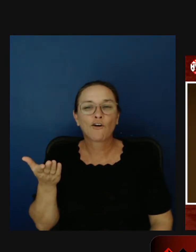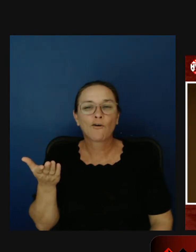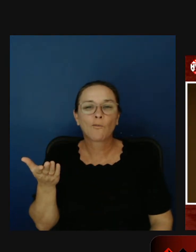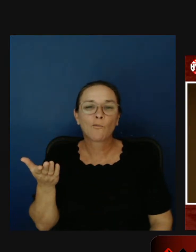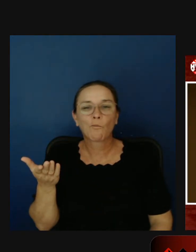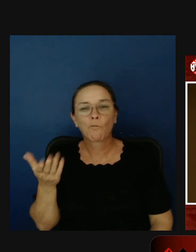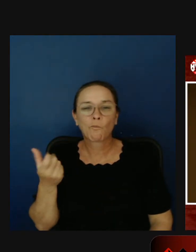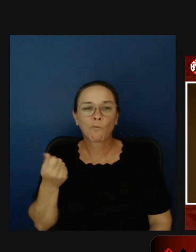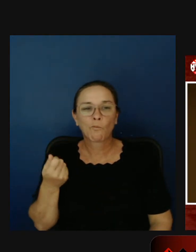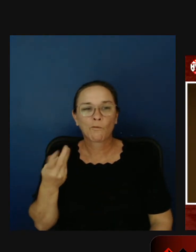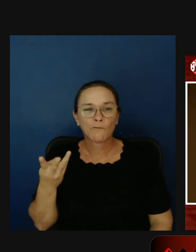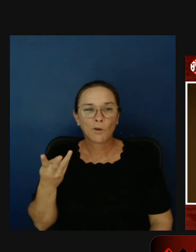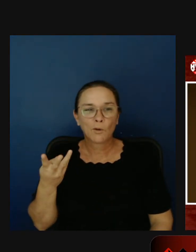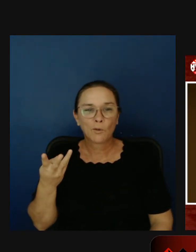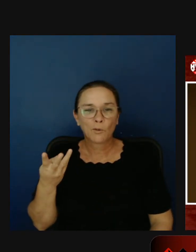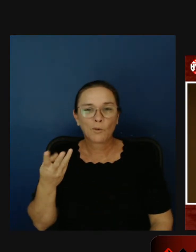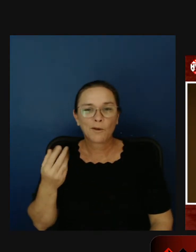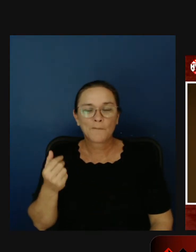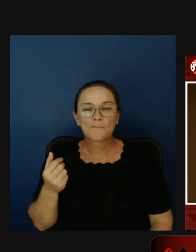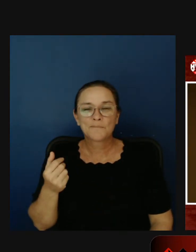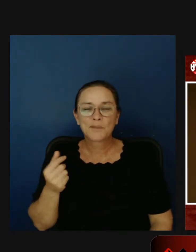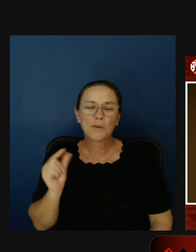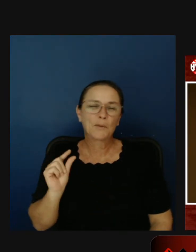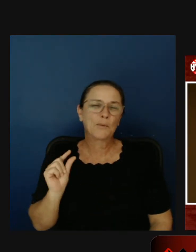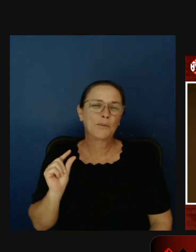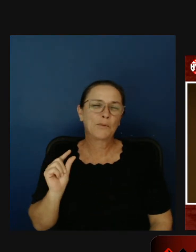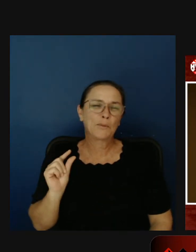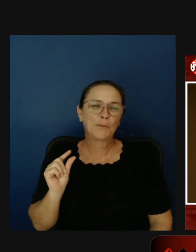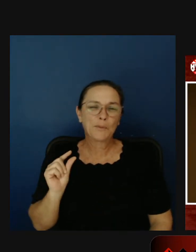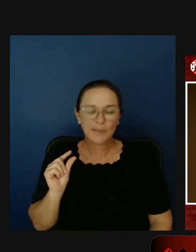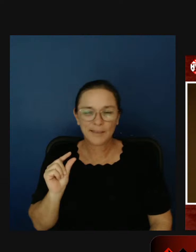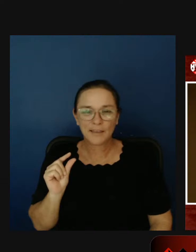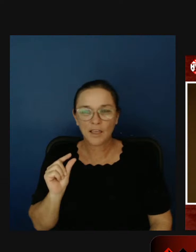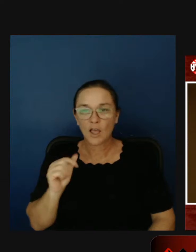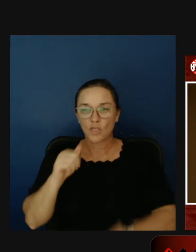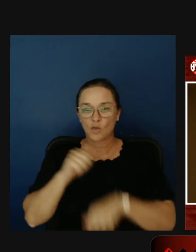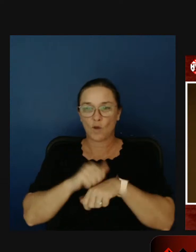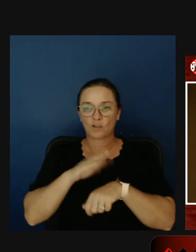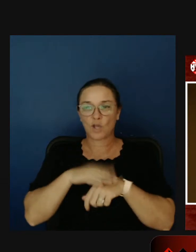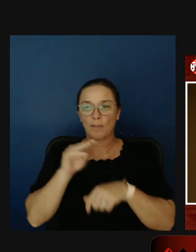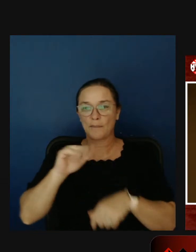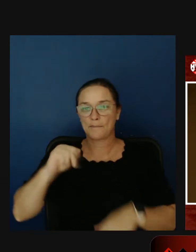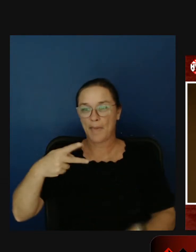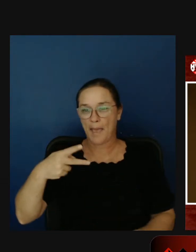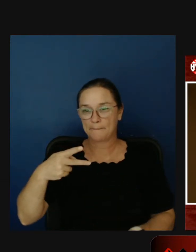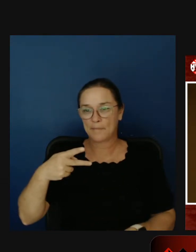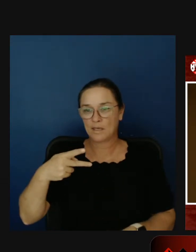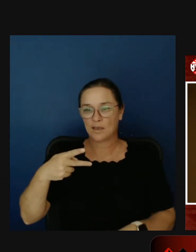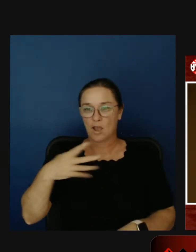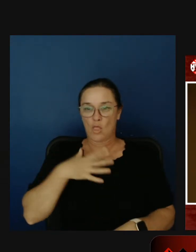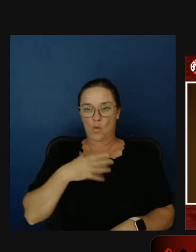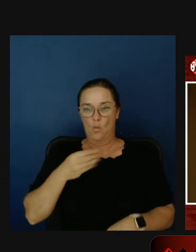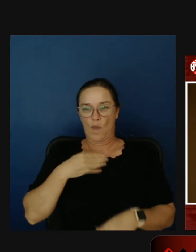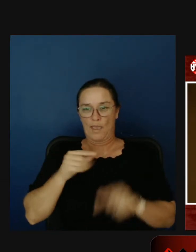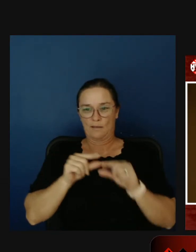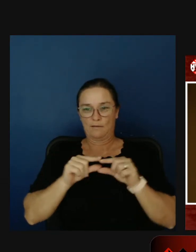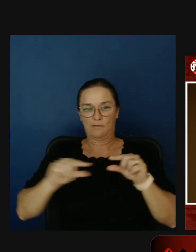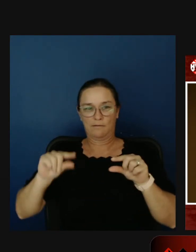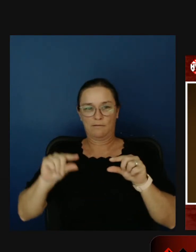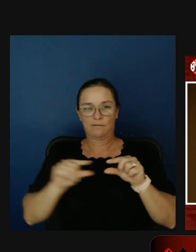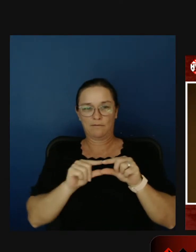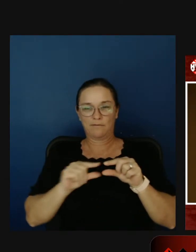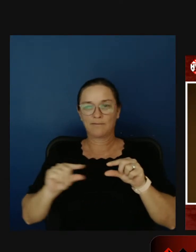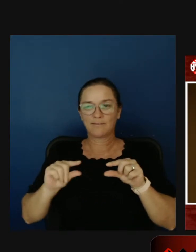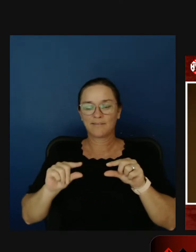A few? A very few. In fact, the rocks on this map are this white unit down here.